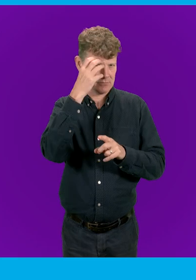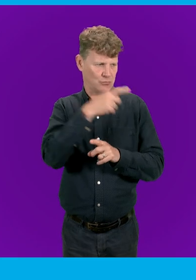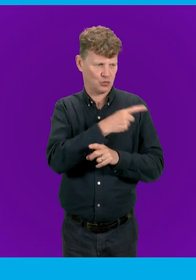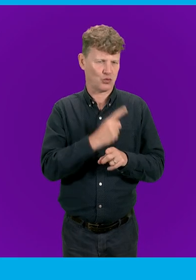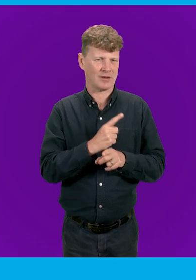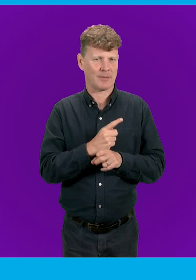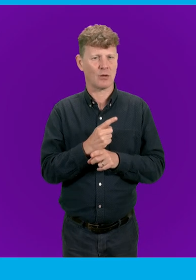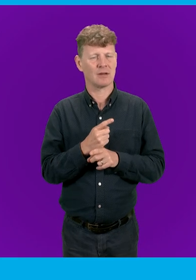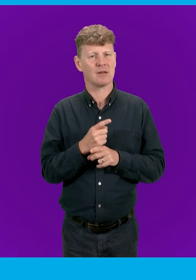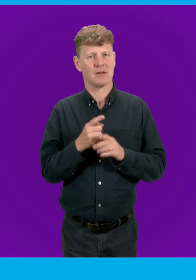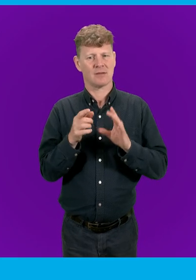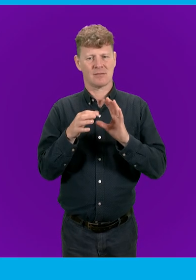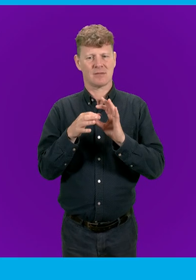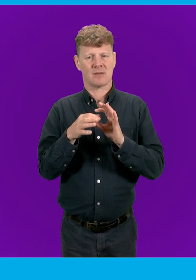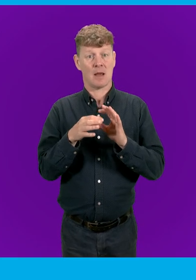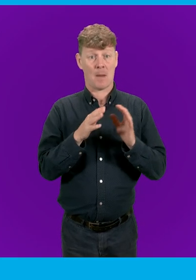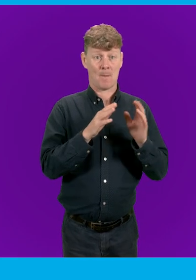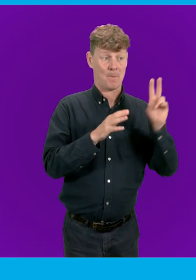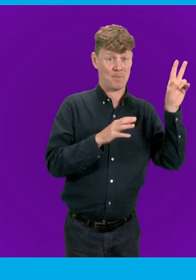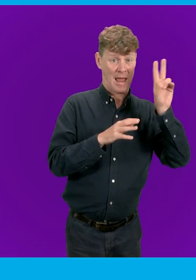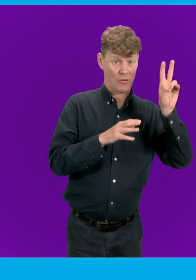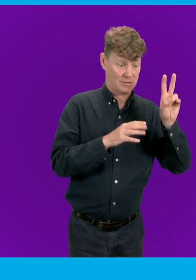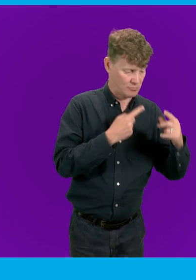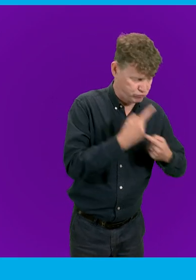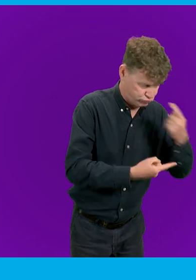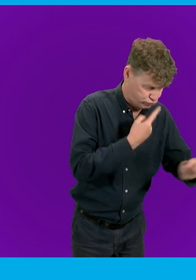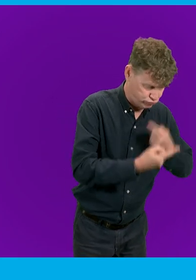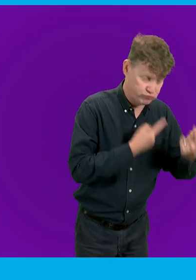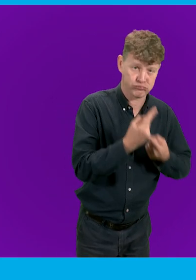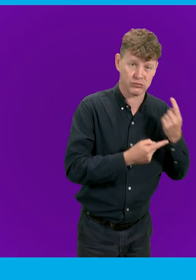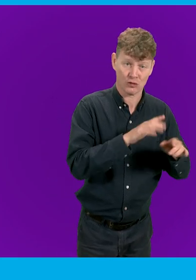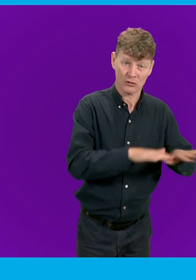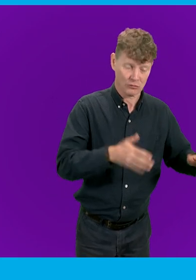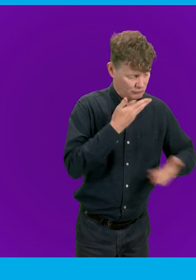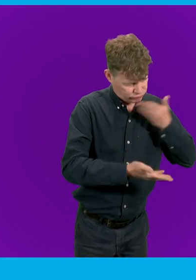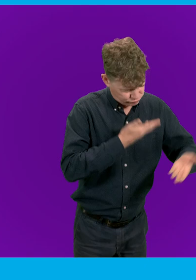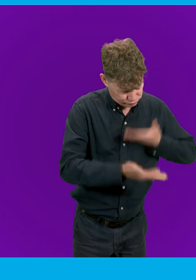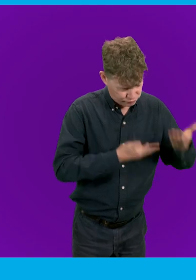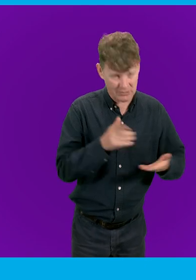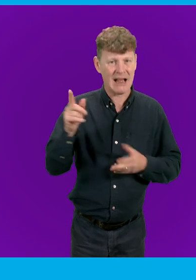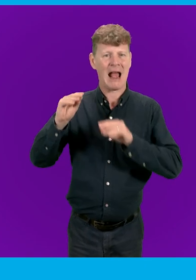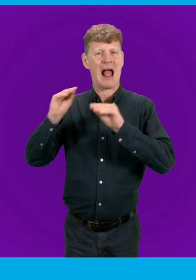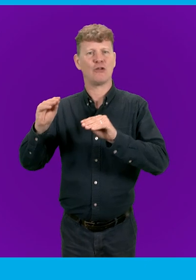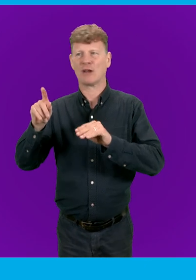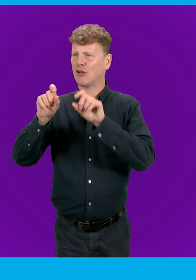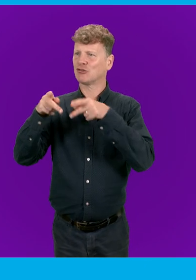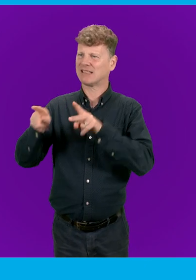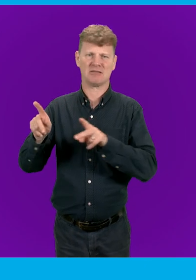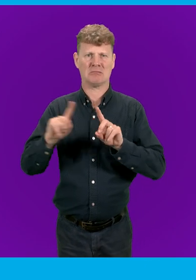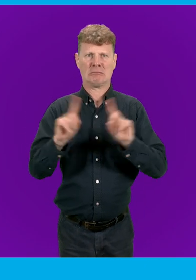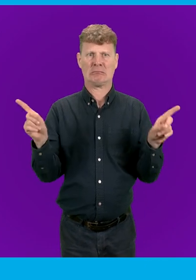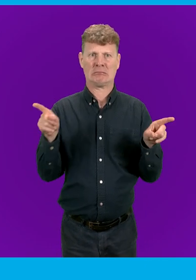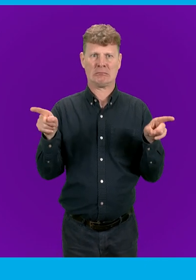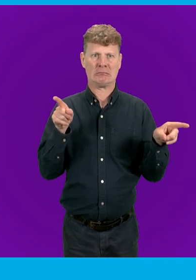the disconnect potentially between what parents are teaching and conversing around consent with what educators are. Do you